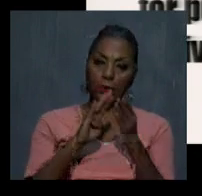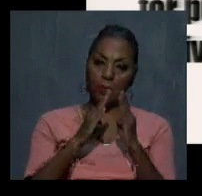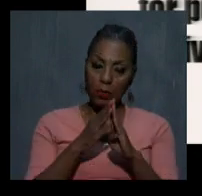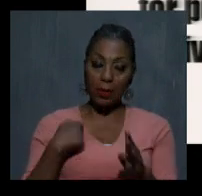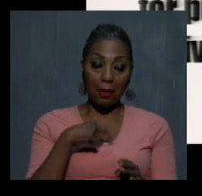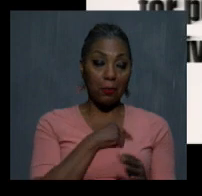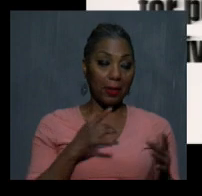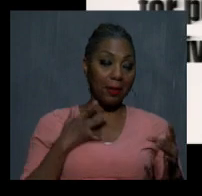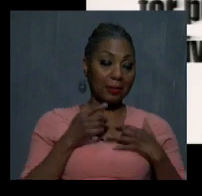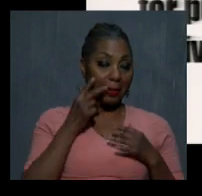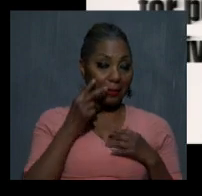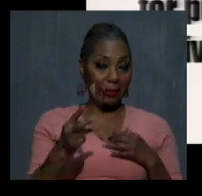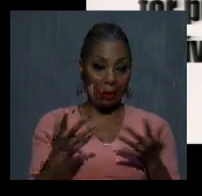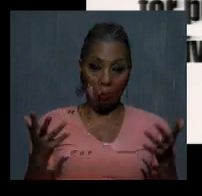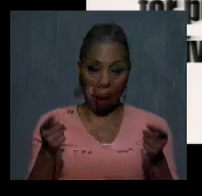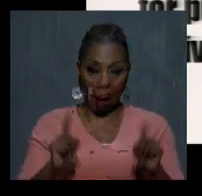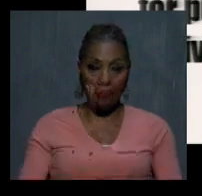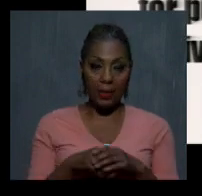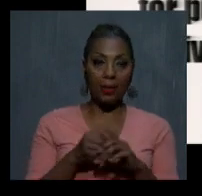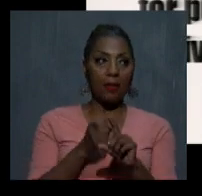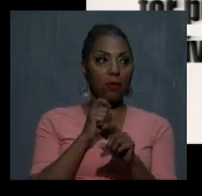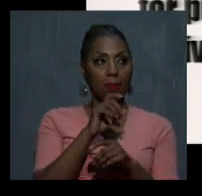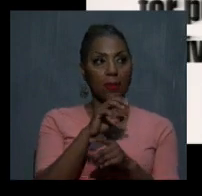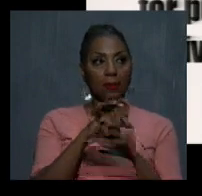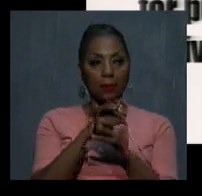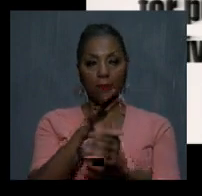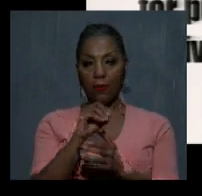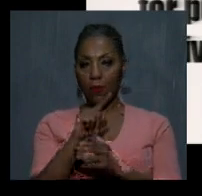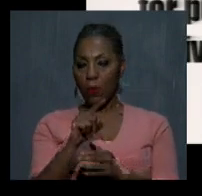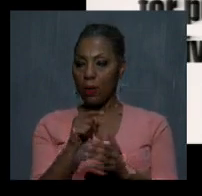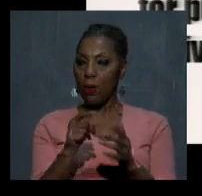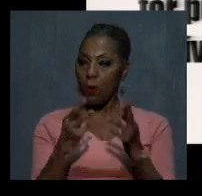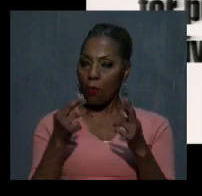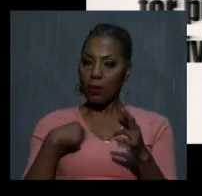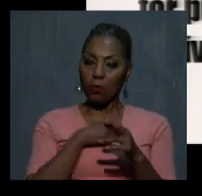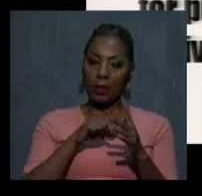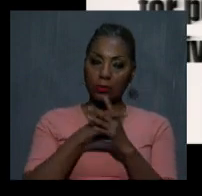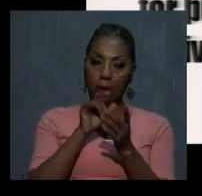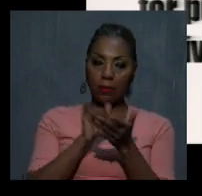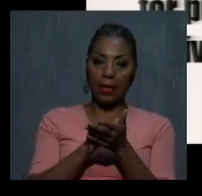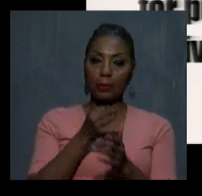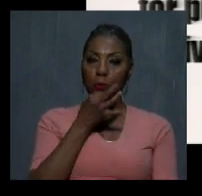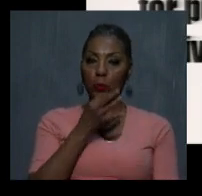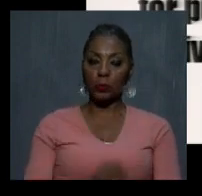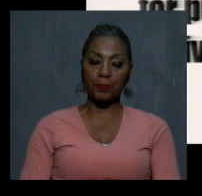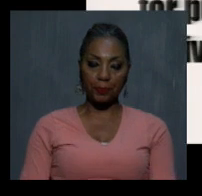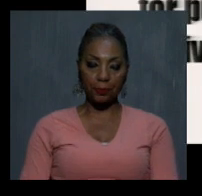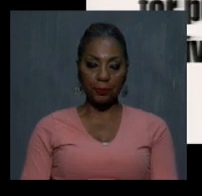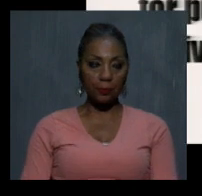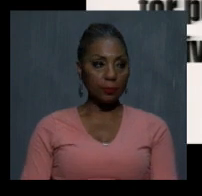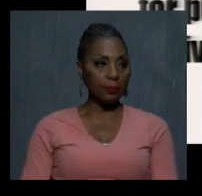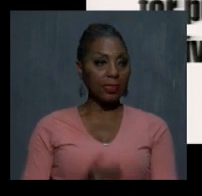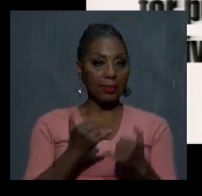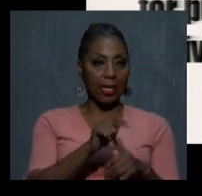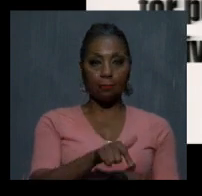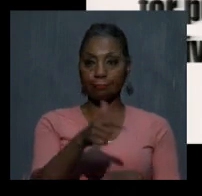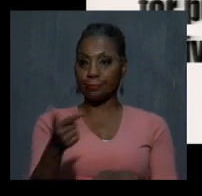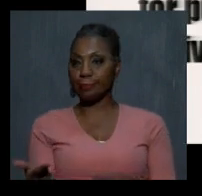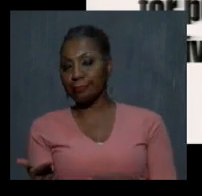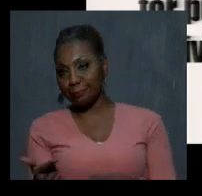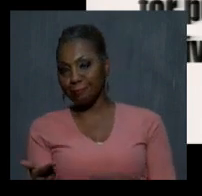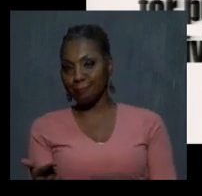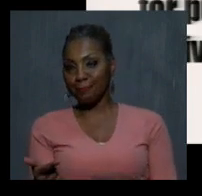We're excited to see what comes from 501 and hopefully we'll be launching soon. And now I'm going to turn it